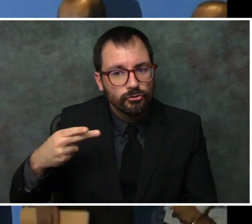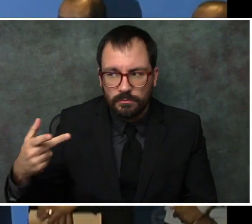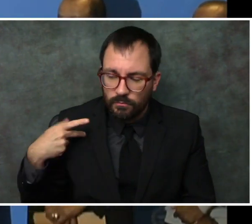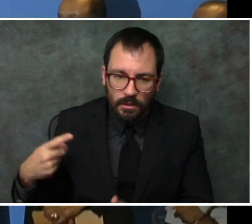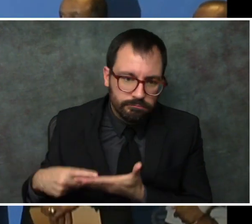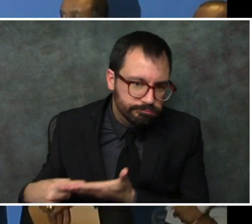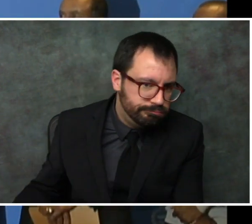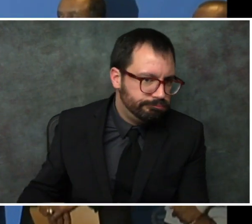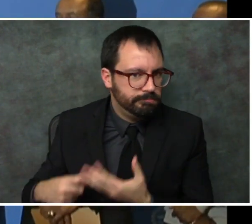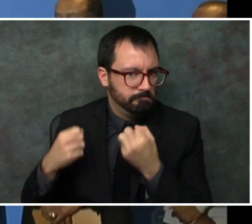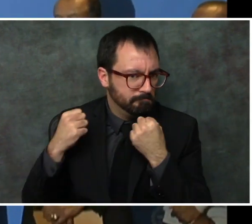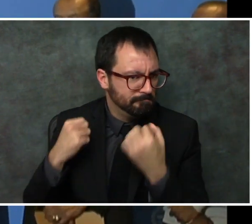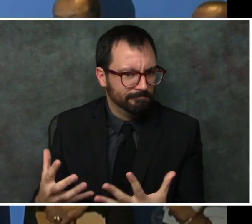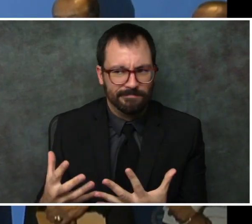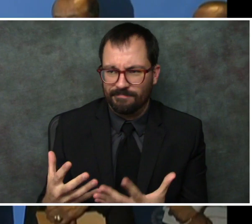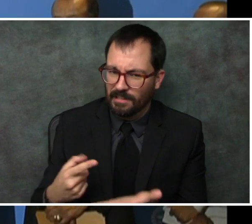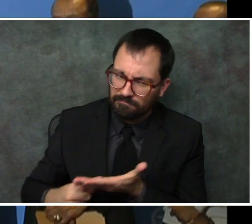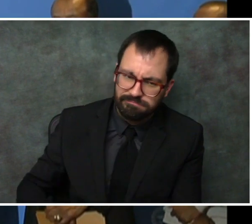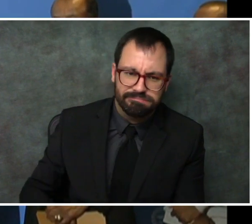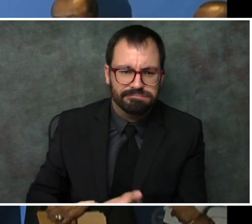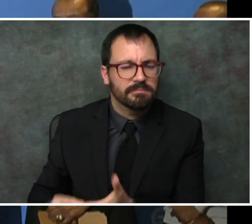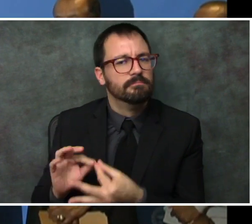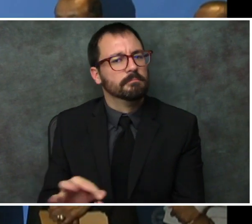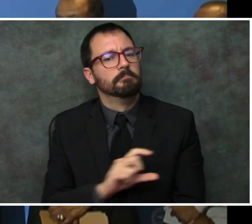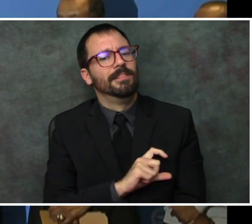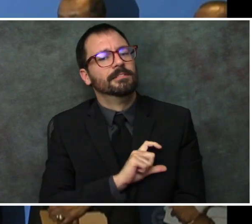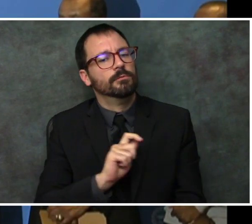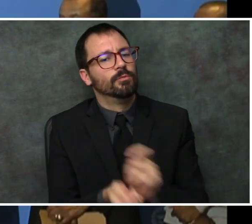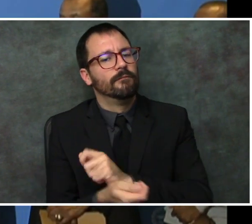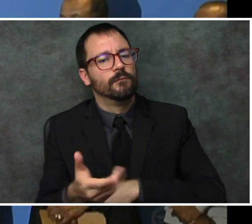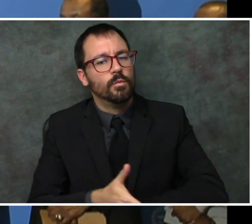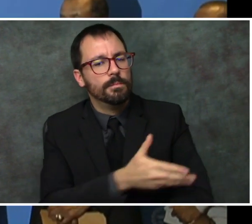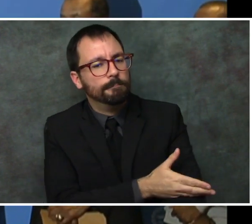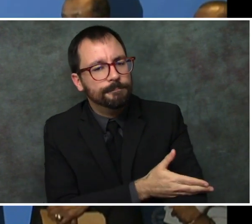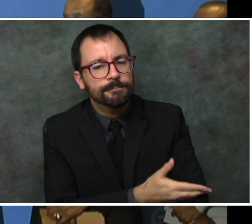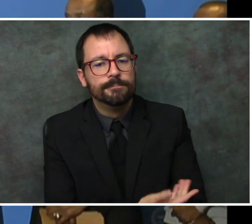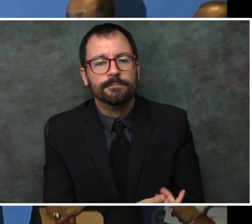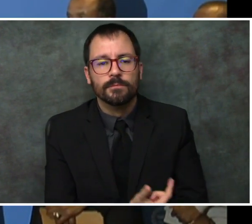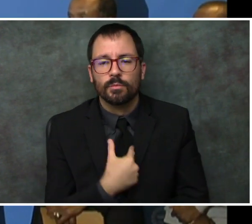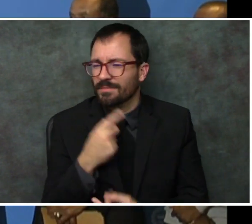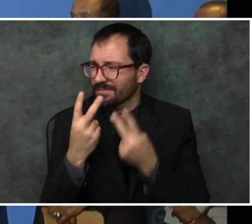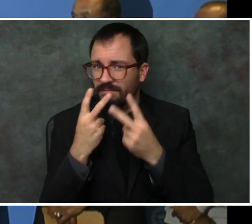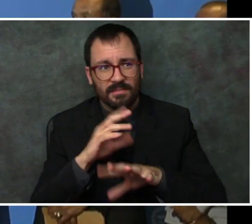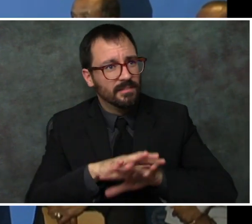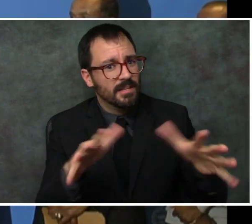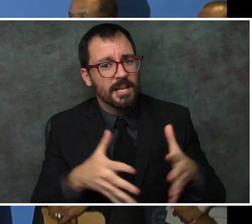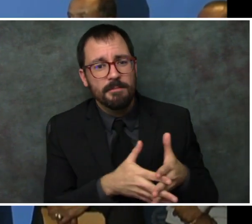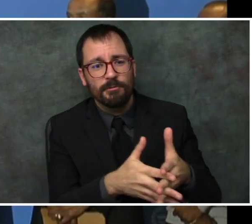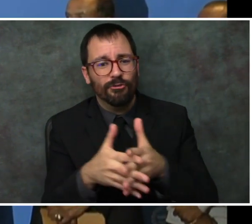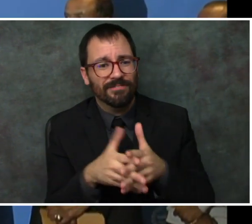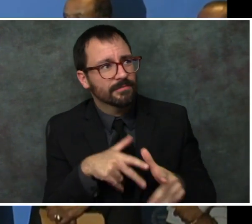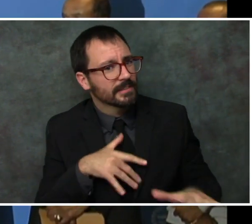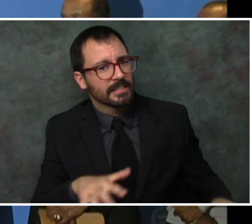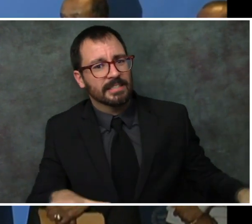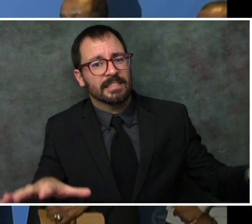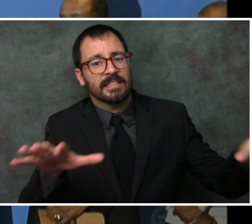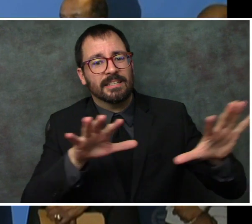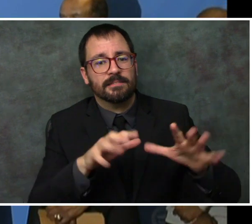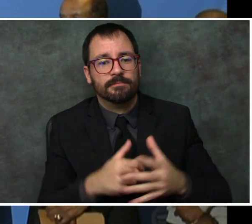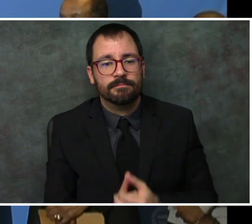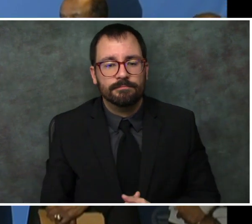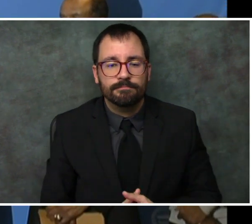about police reform. We see what's happening across our nation. And as President Sullivan just